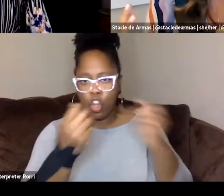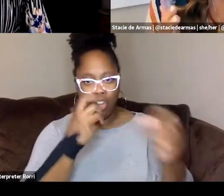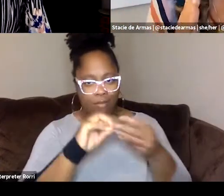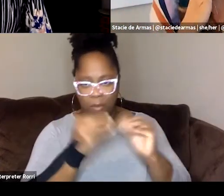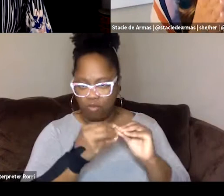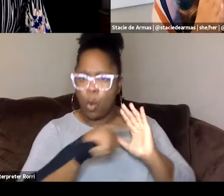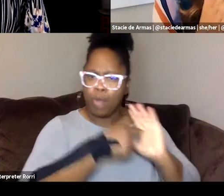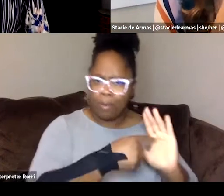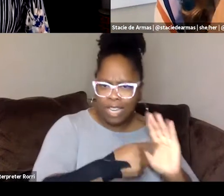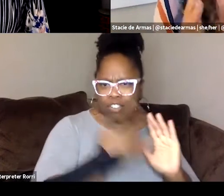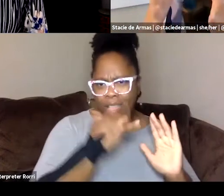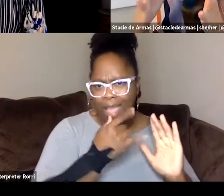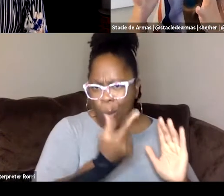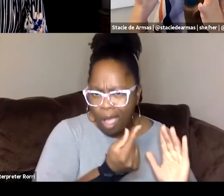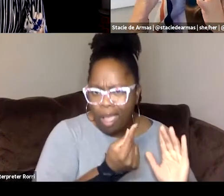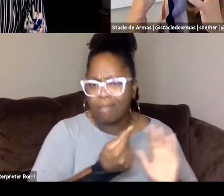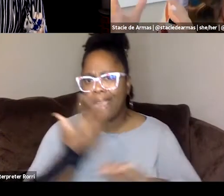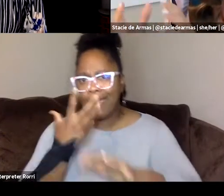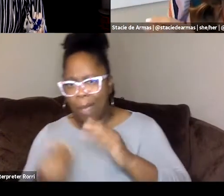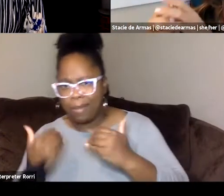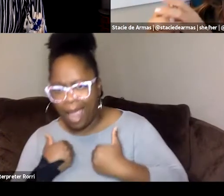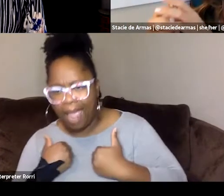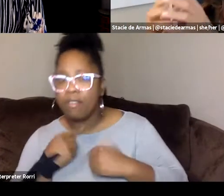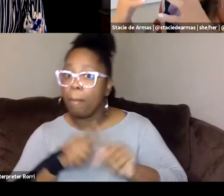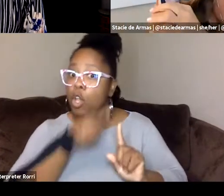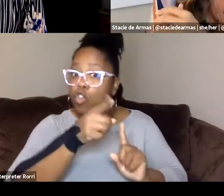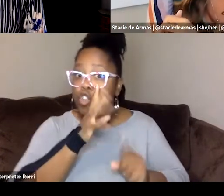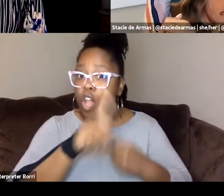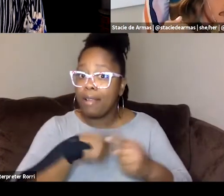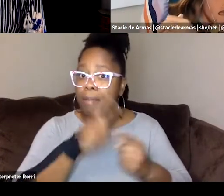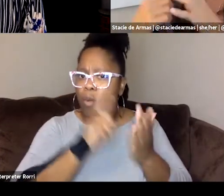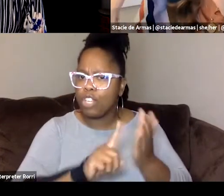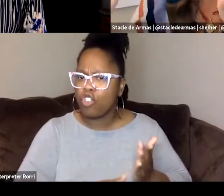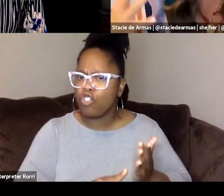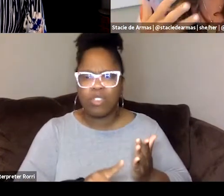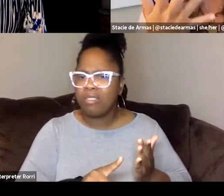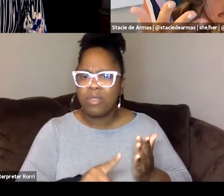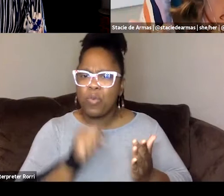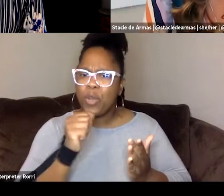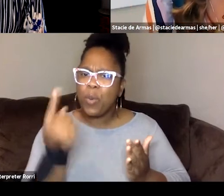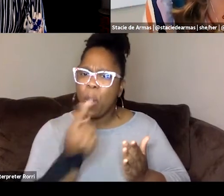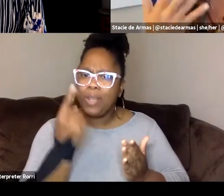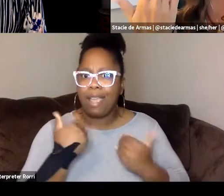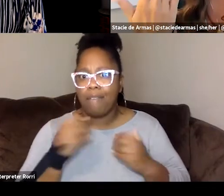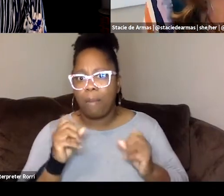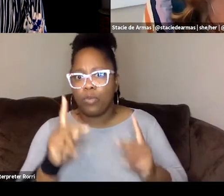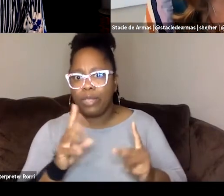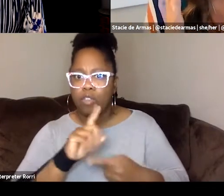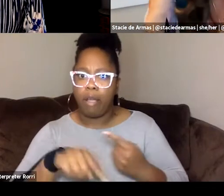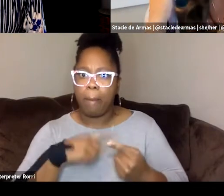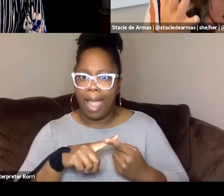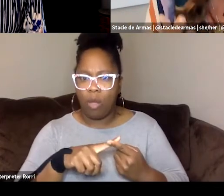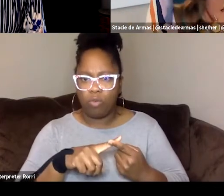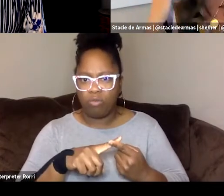gaps, but as you're talking, and this is the part of the research we don't always get to talk a lot about on these sorts of things, but since you